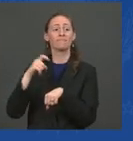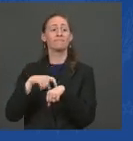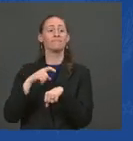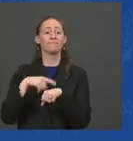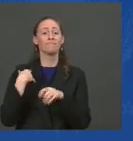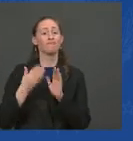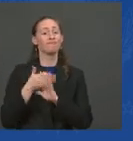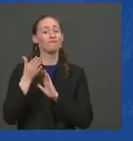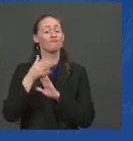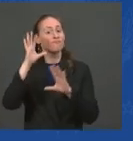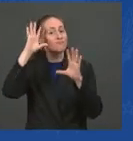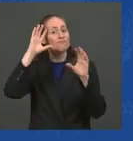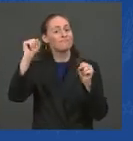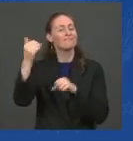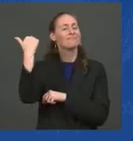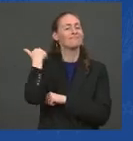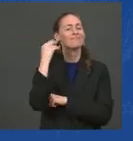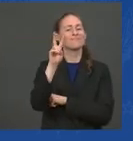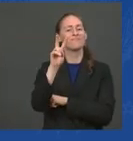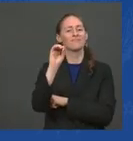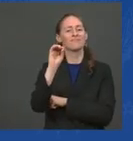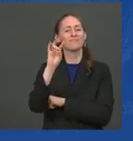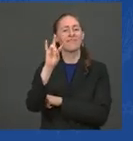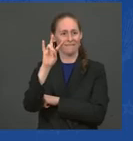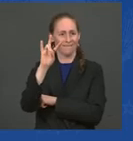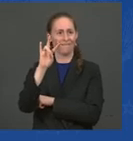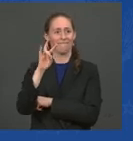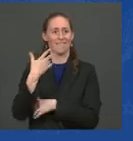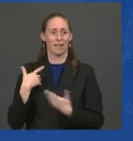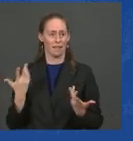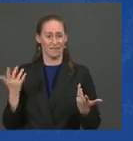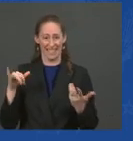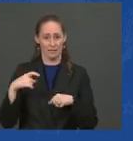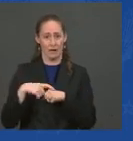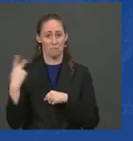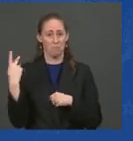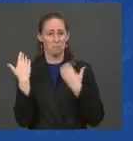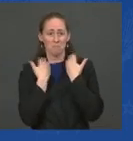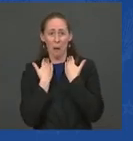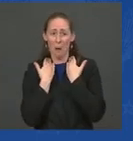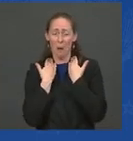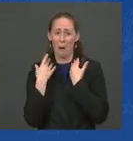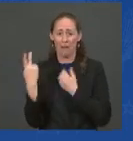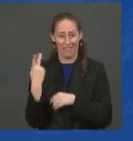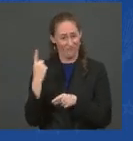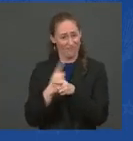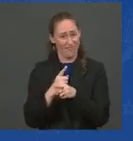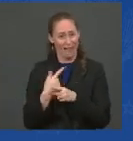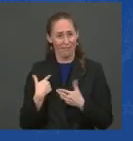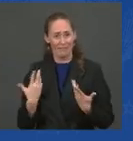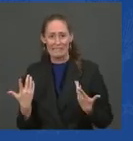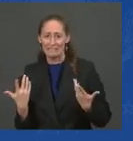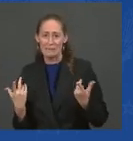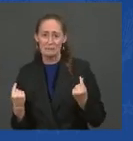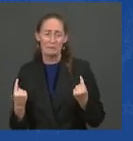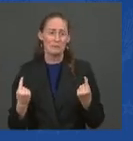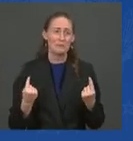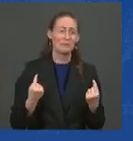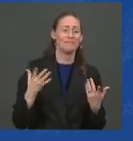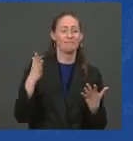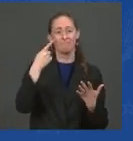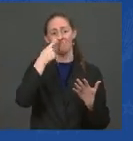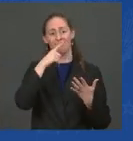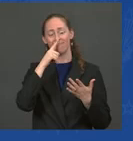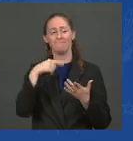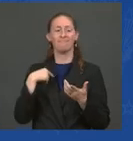2007 with almost no cash in either of our campaigns. You let me hop a ride with you in a twin-engine prop